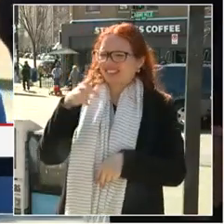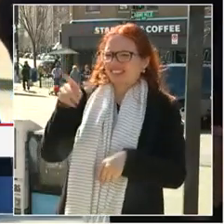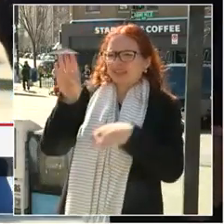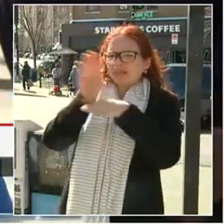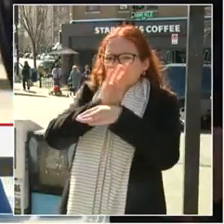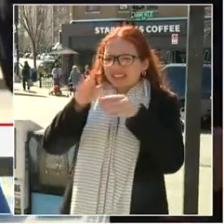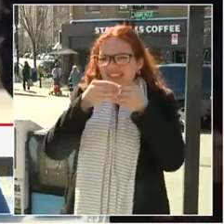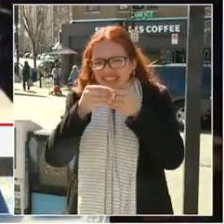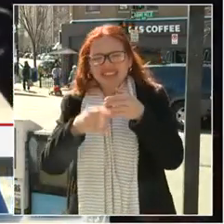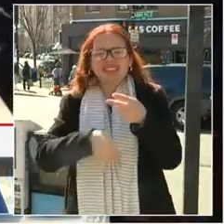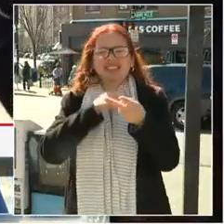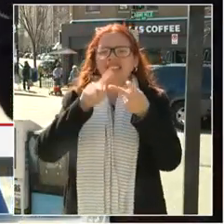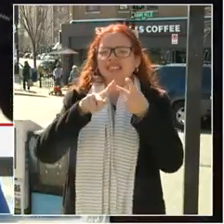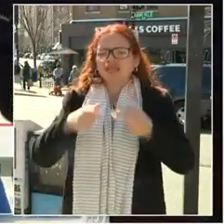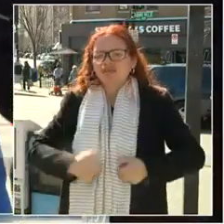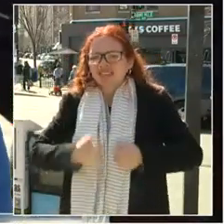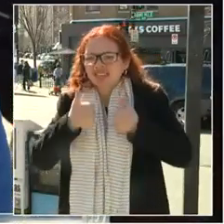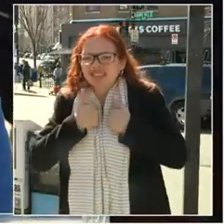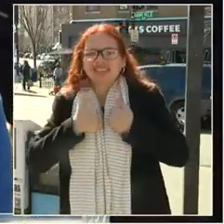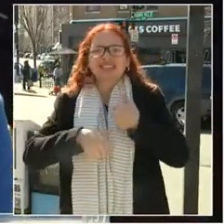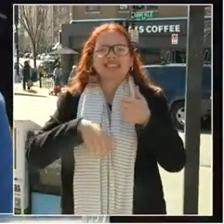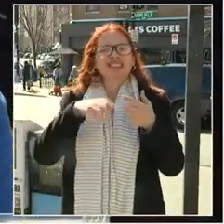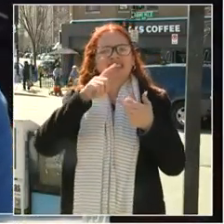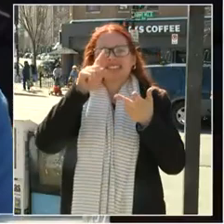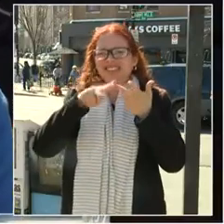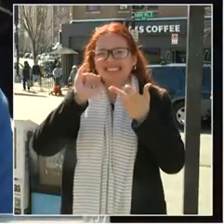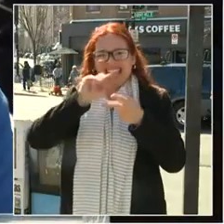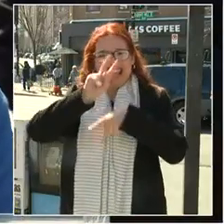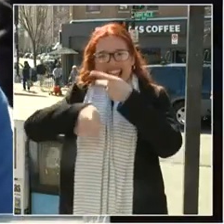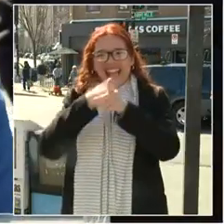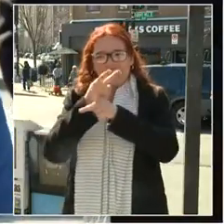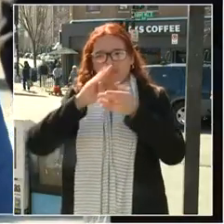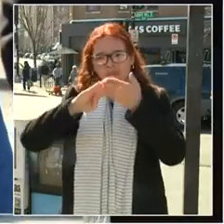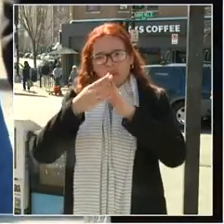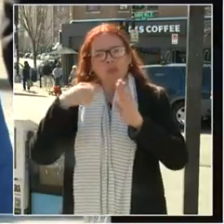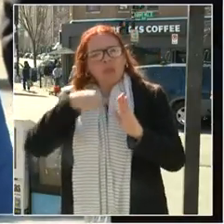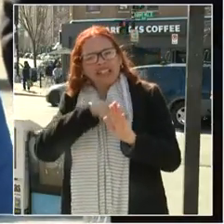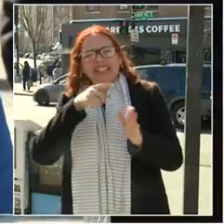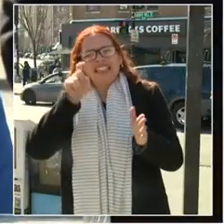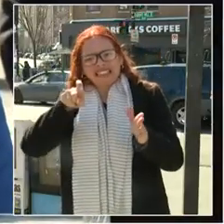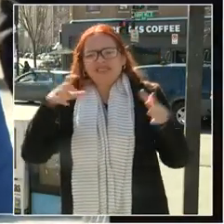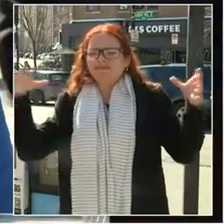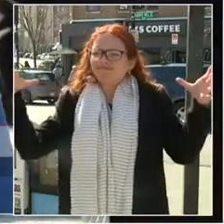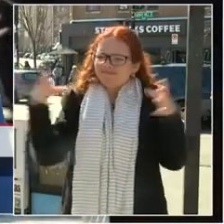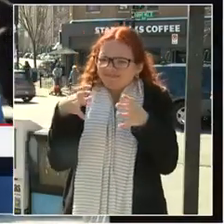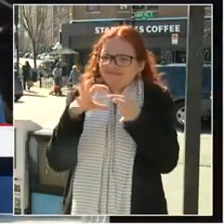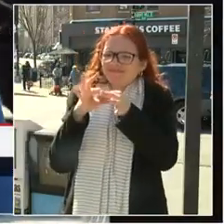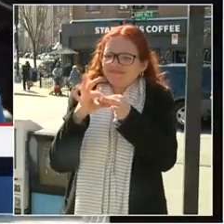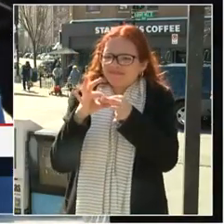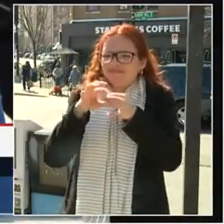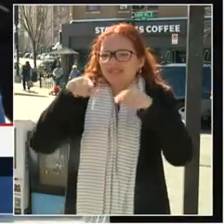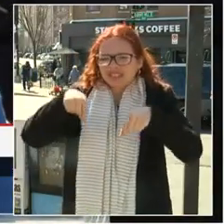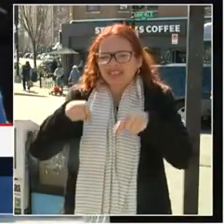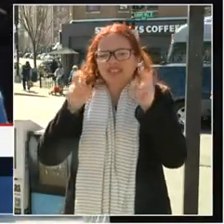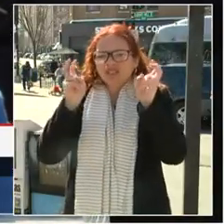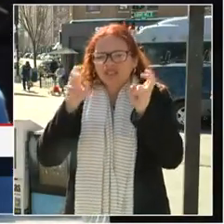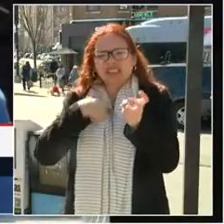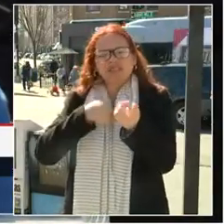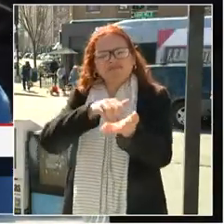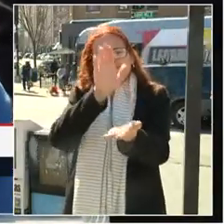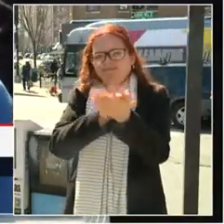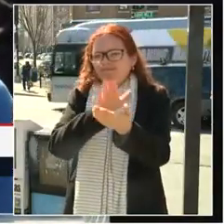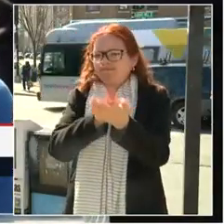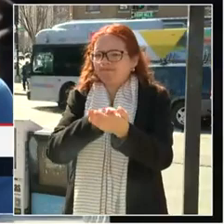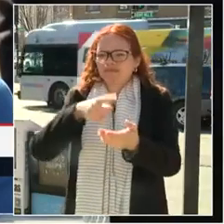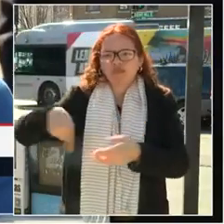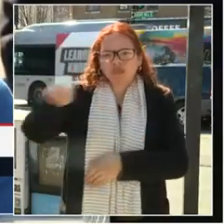see our residents. That's the kind of community we are. We come together around these issues. I want to commend MPD